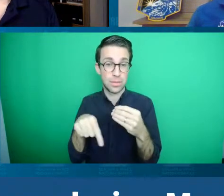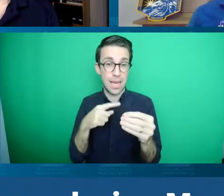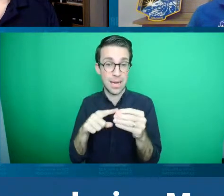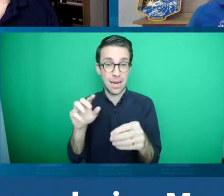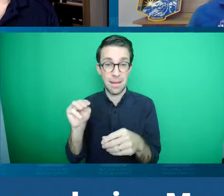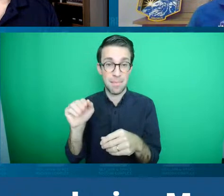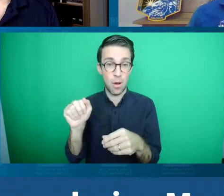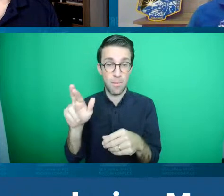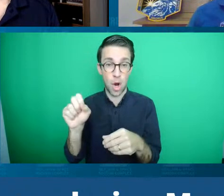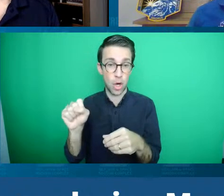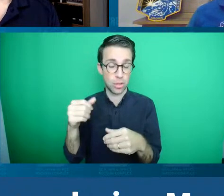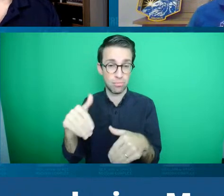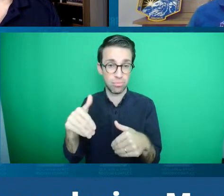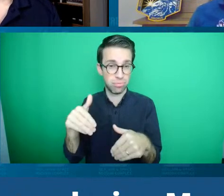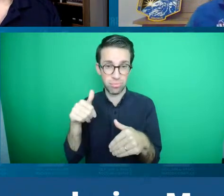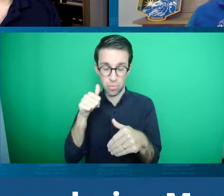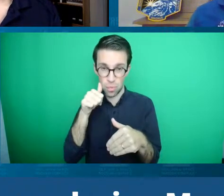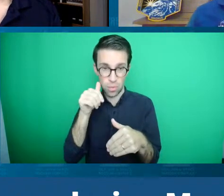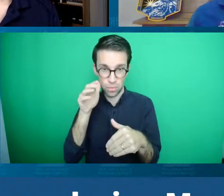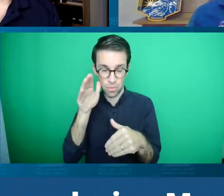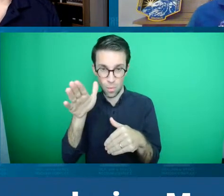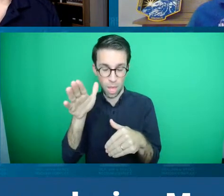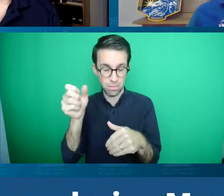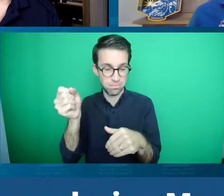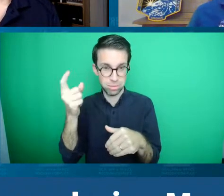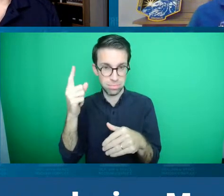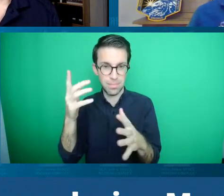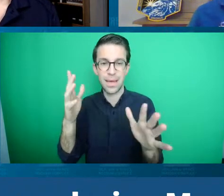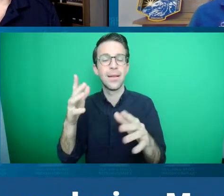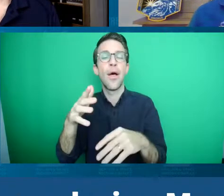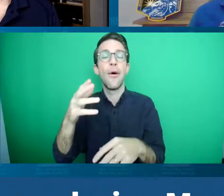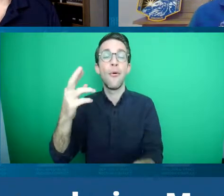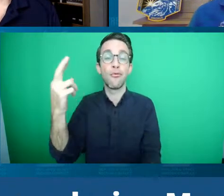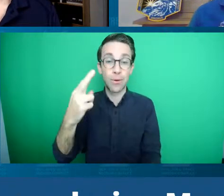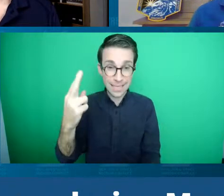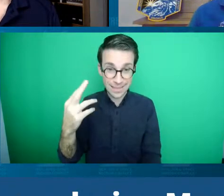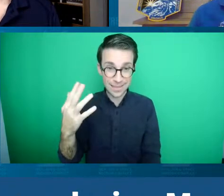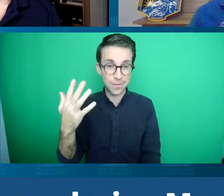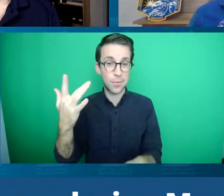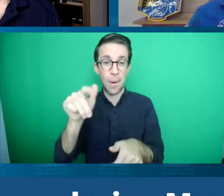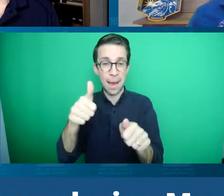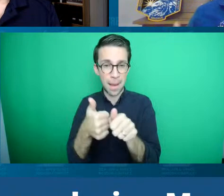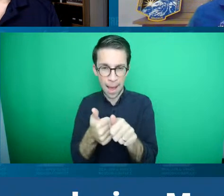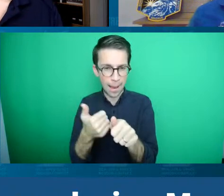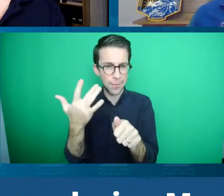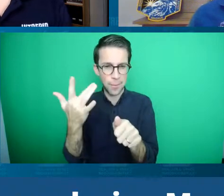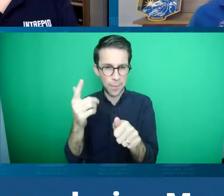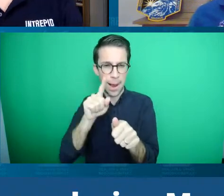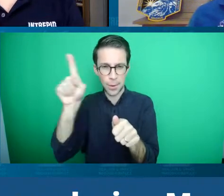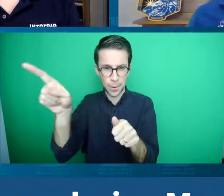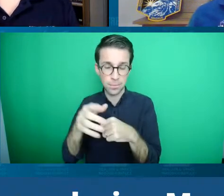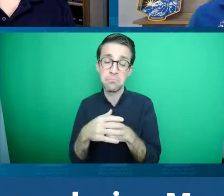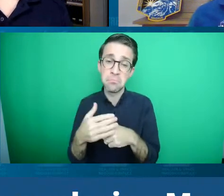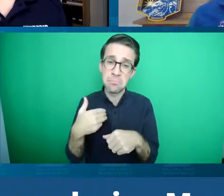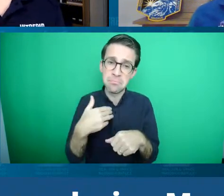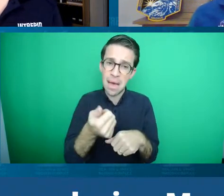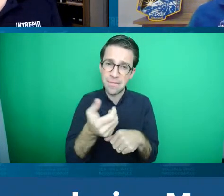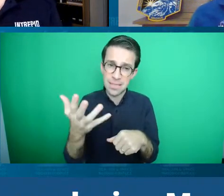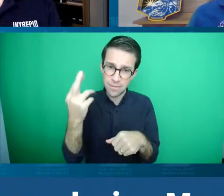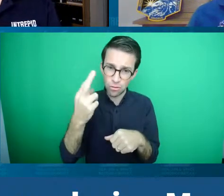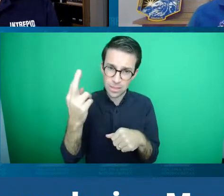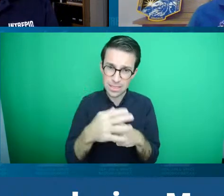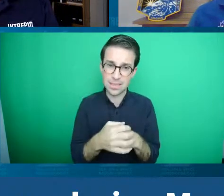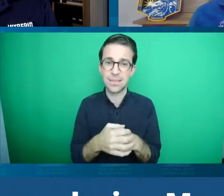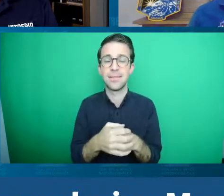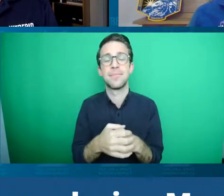going to expand. So the reason we go there? The reason we explore, there's several reasons. I pointed out earlier that we